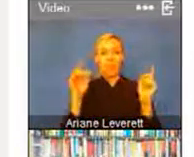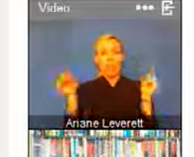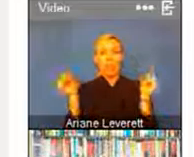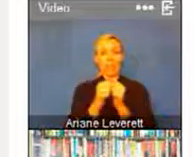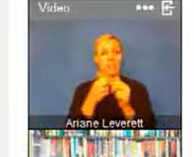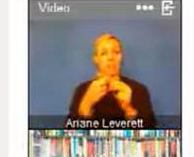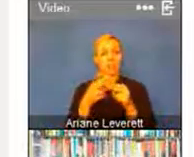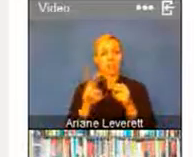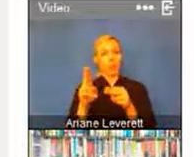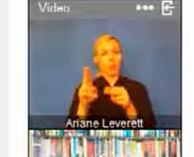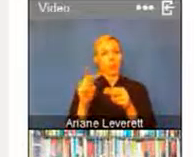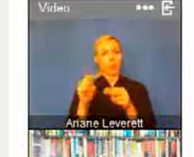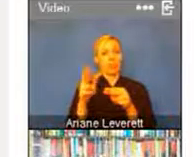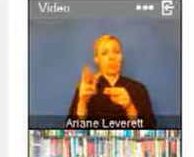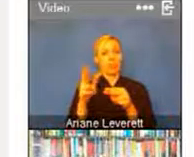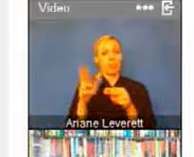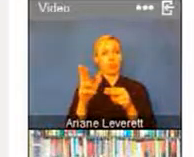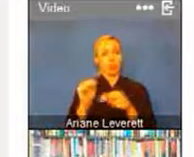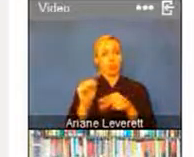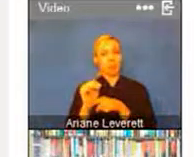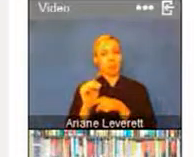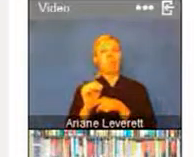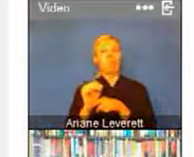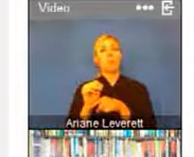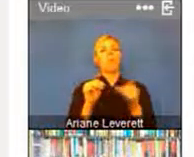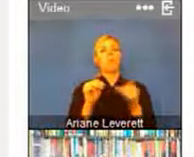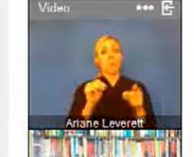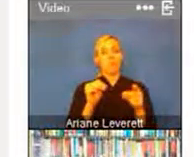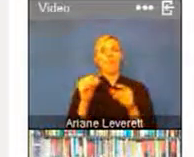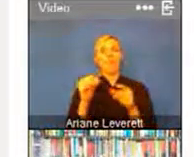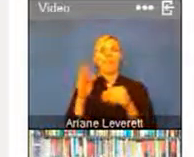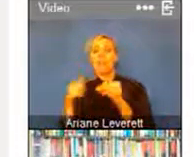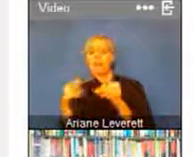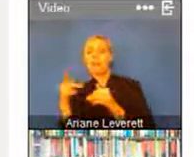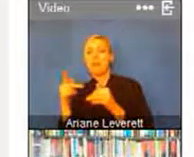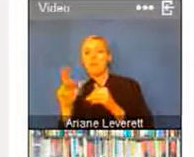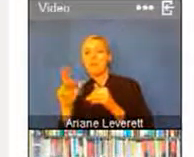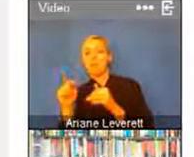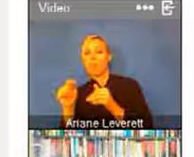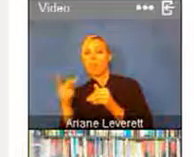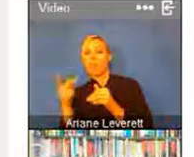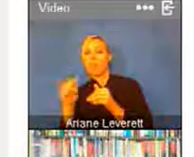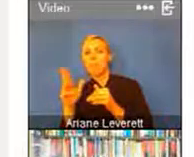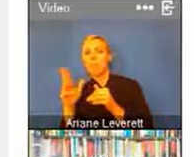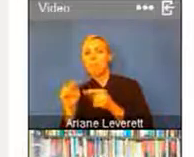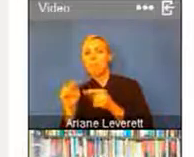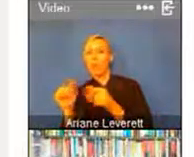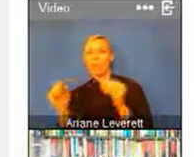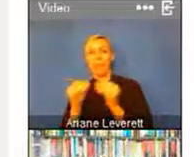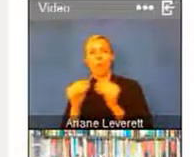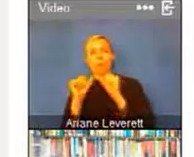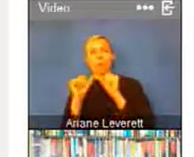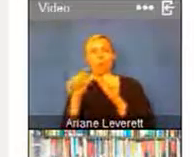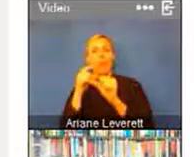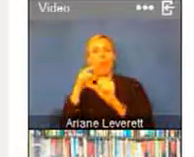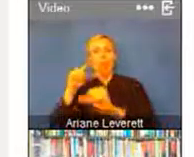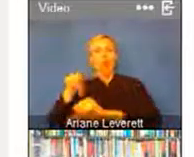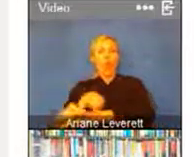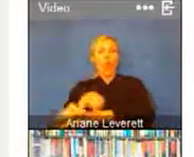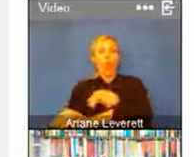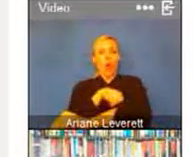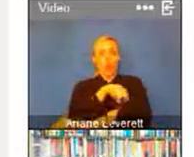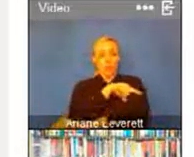that early childhood education has very positive effects on cognitive development. The